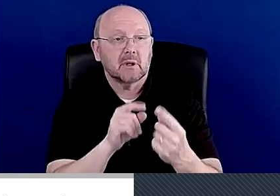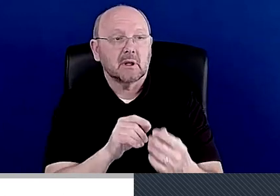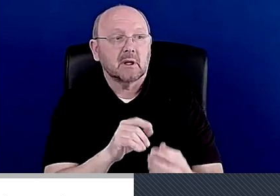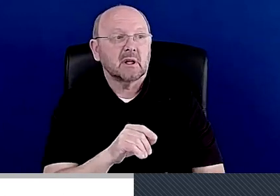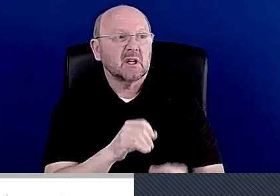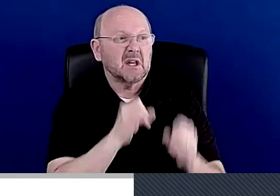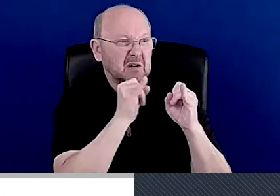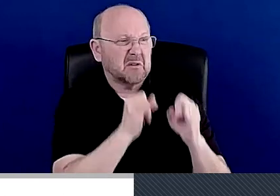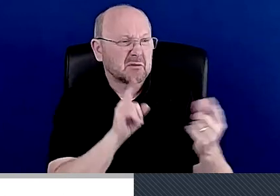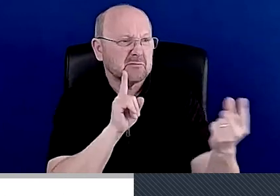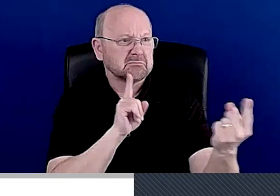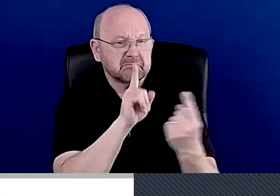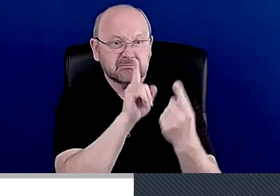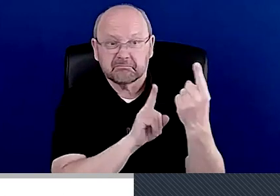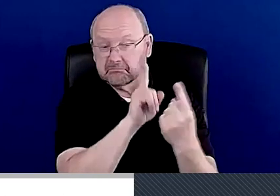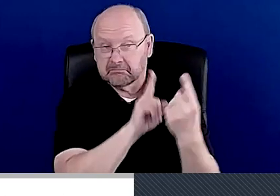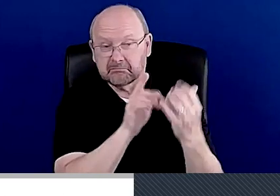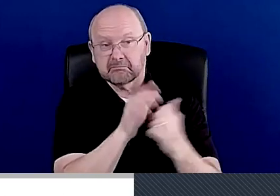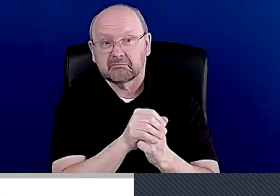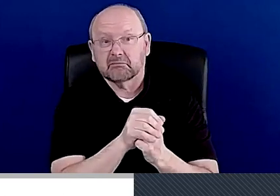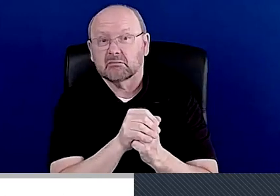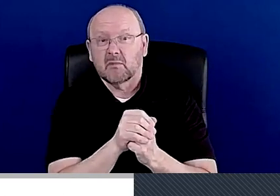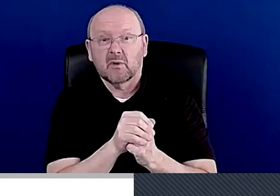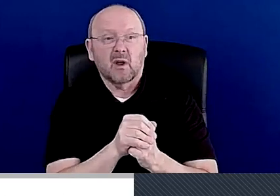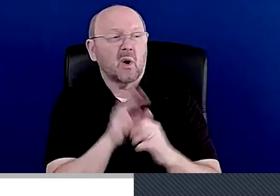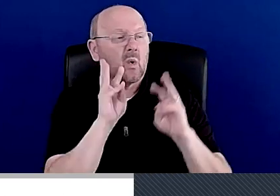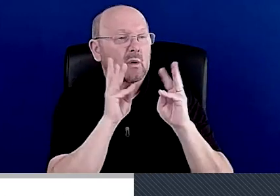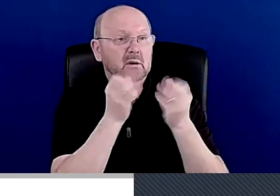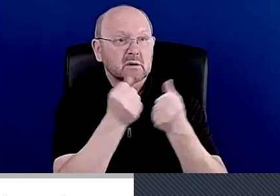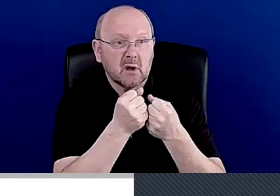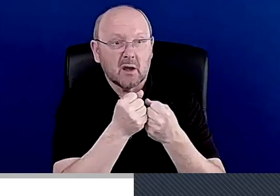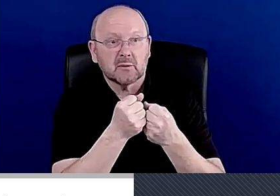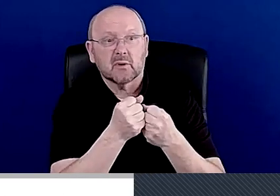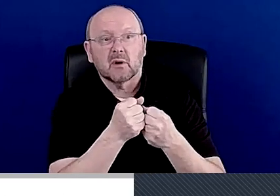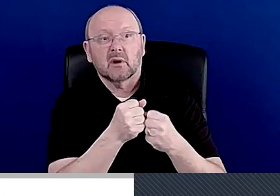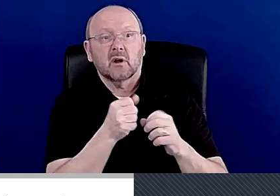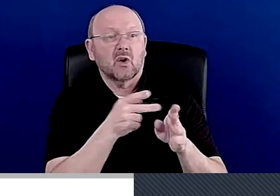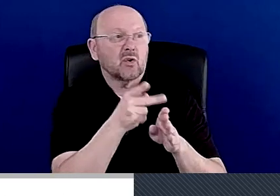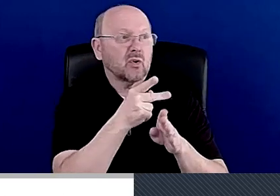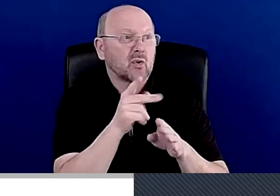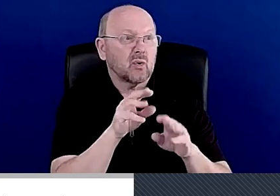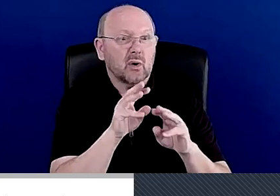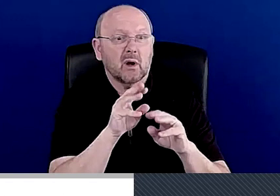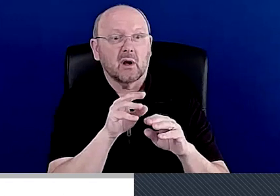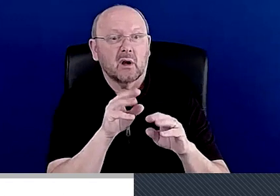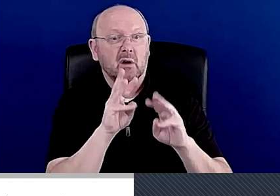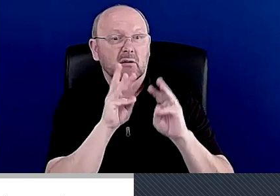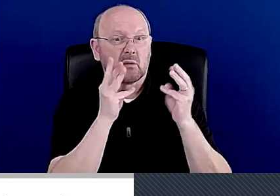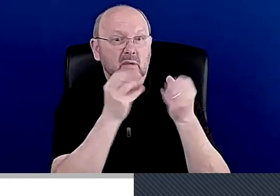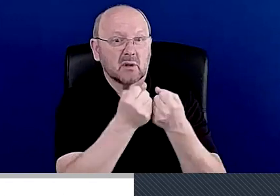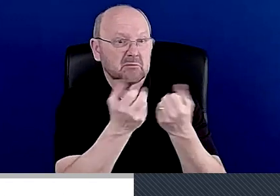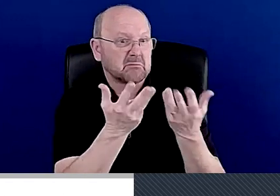individually or in application workshops, or orientation workshops, or career fairs, or what have you on those sites.